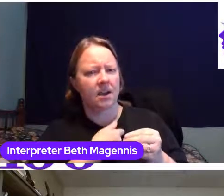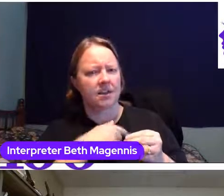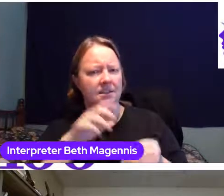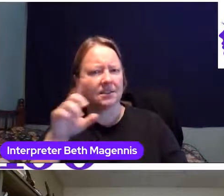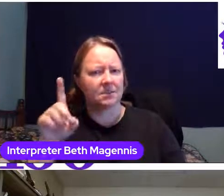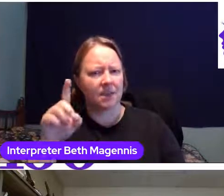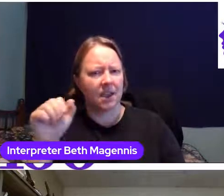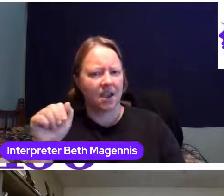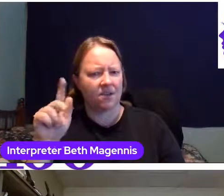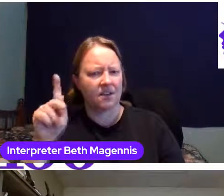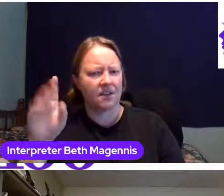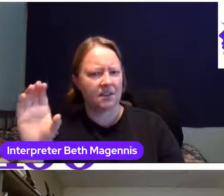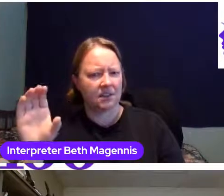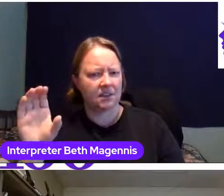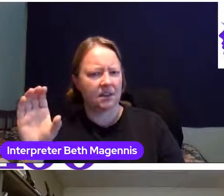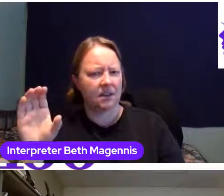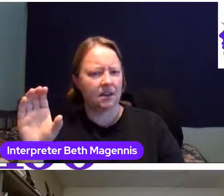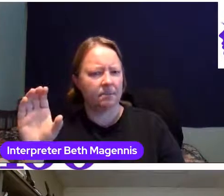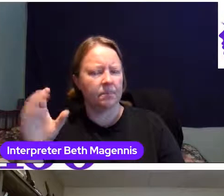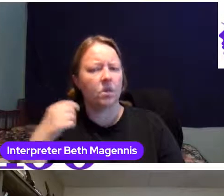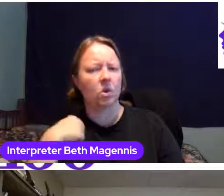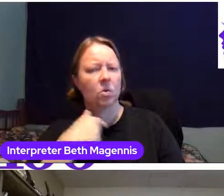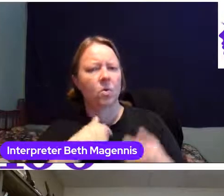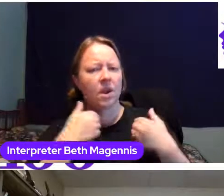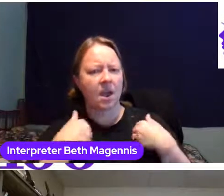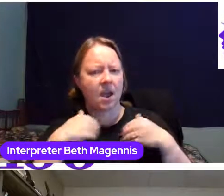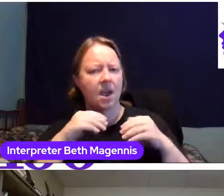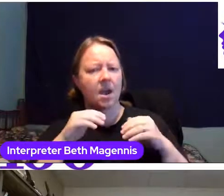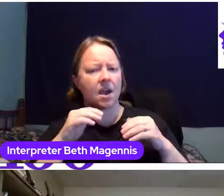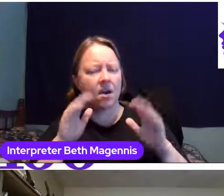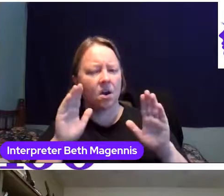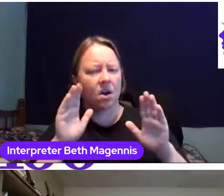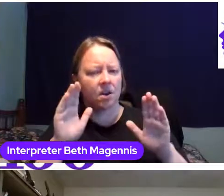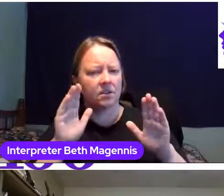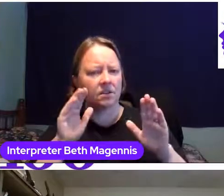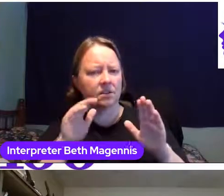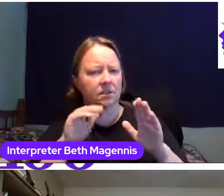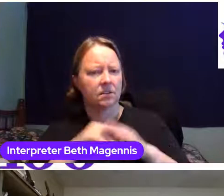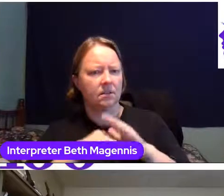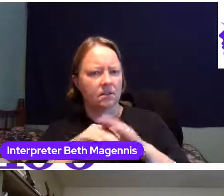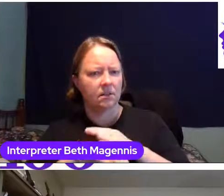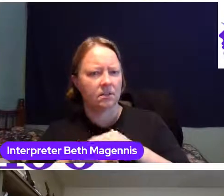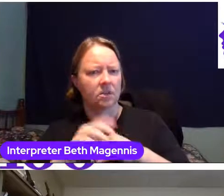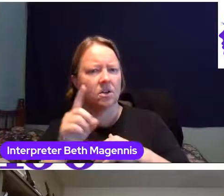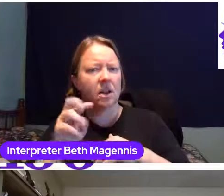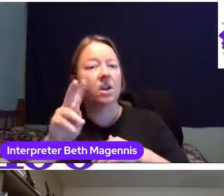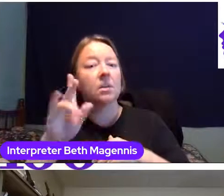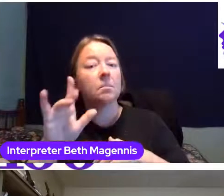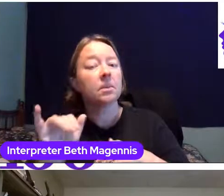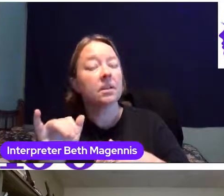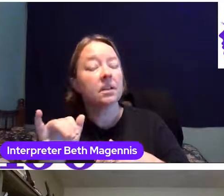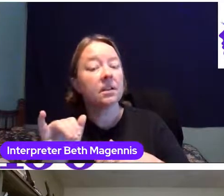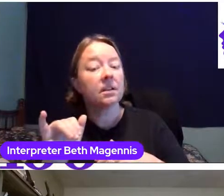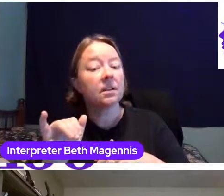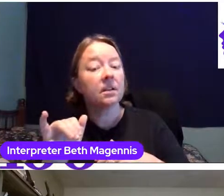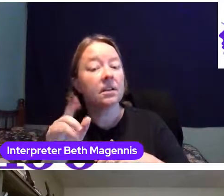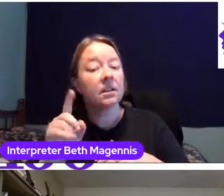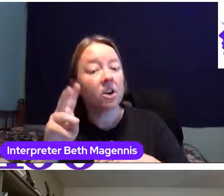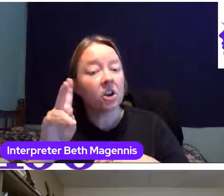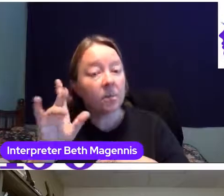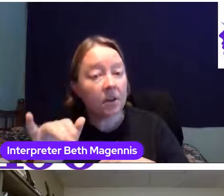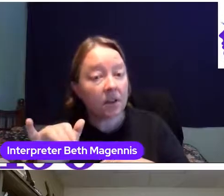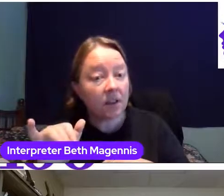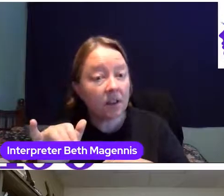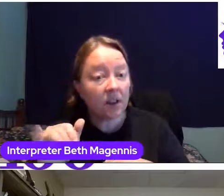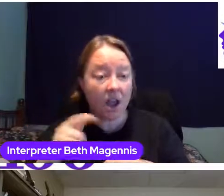disability advocates, we have an awesome accessibility. So I guess, Dr. Kimberly, Dr. Kimberly, are